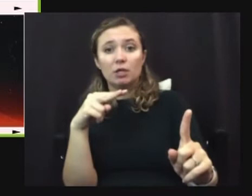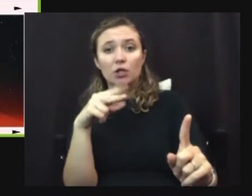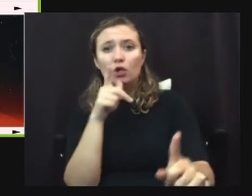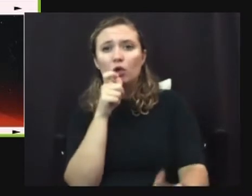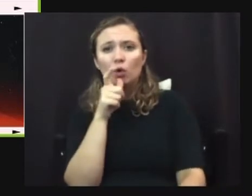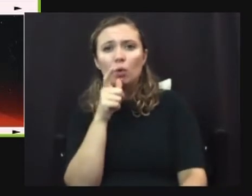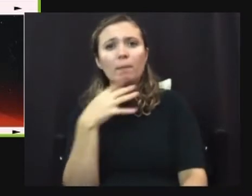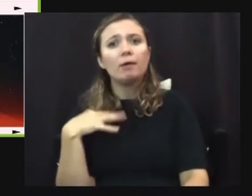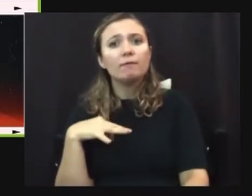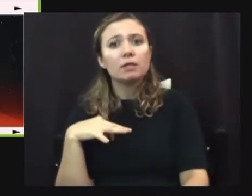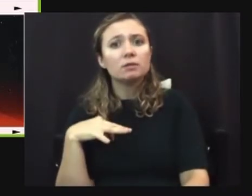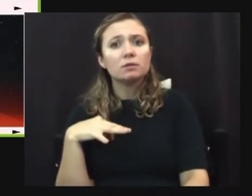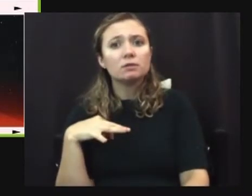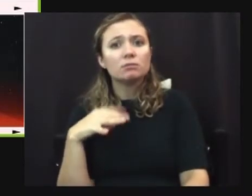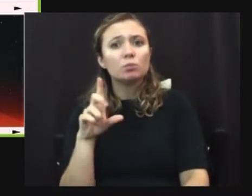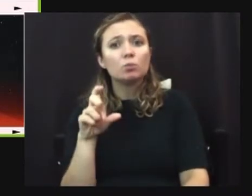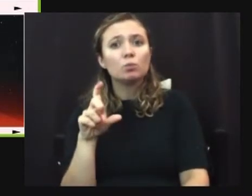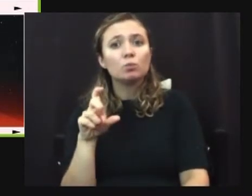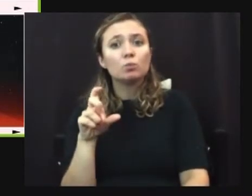benefit?